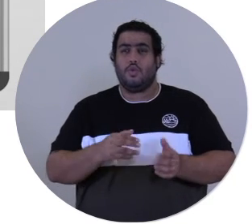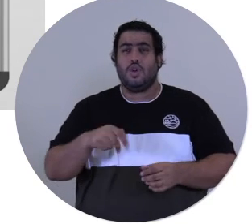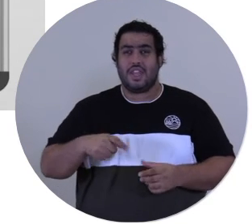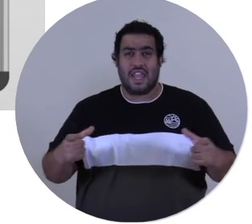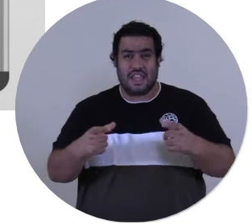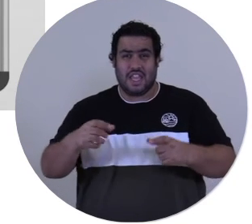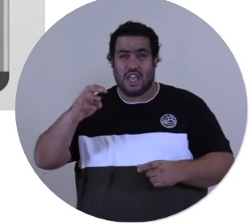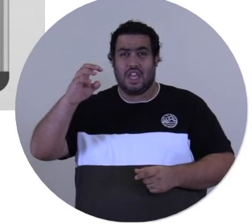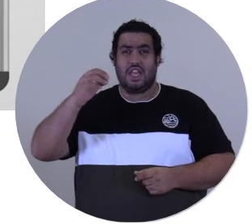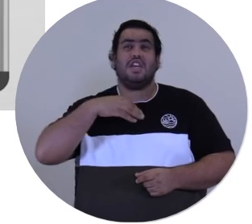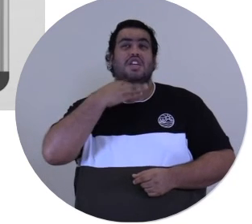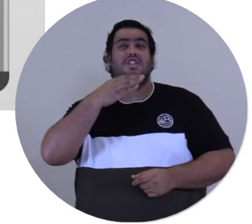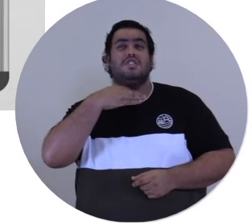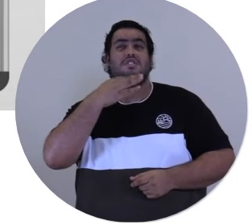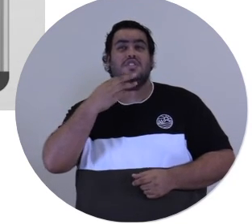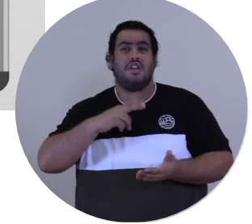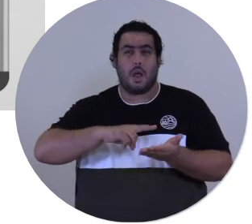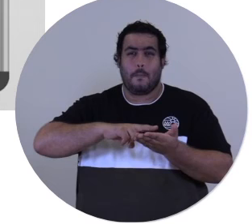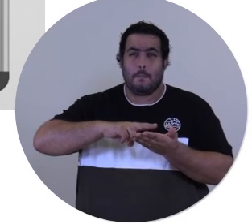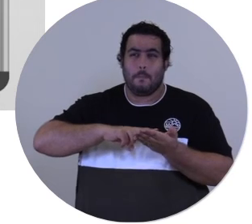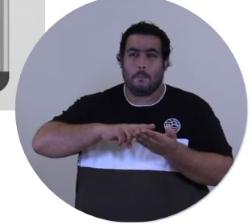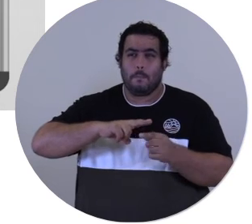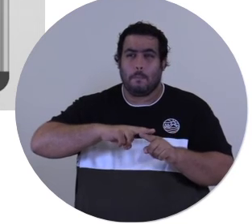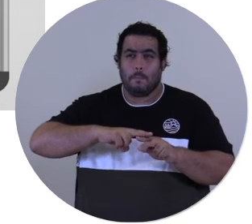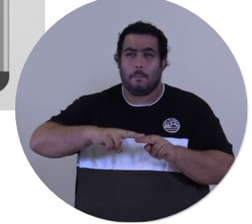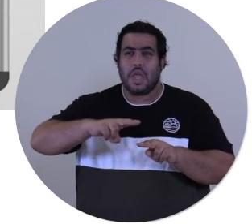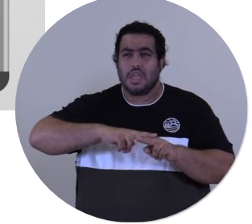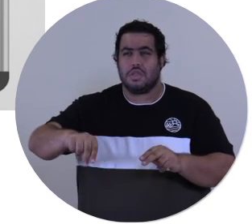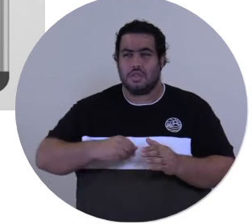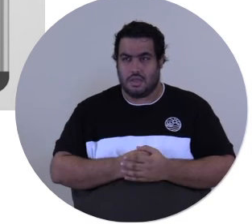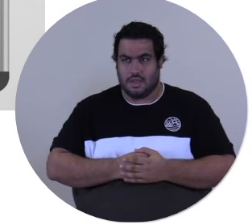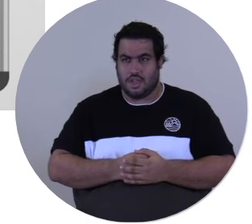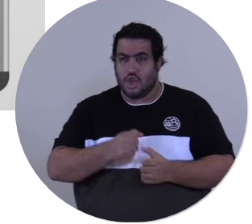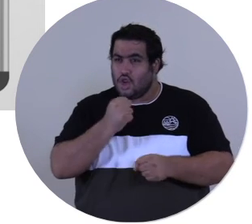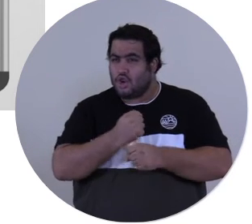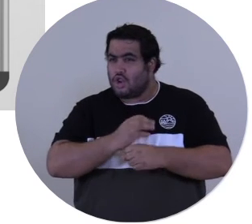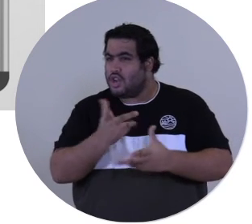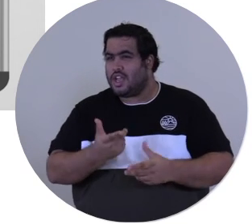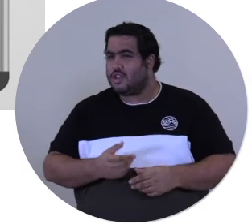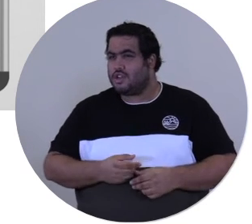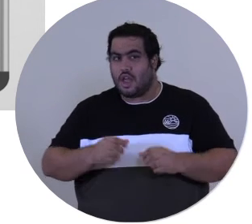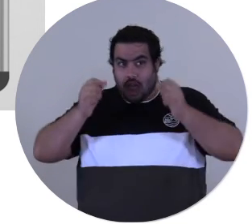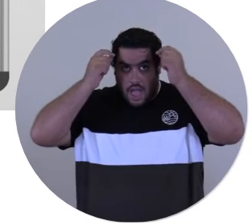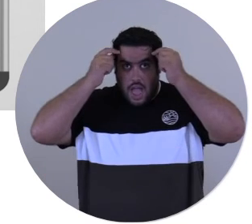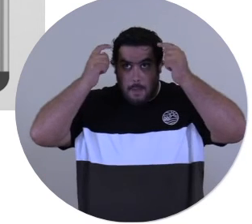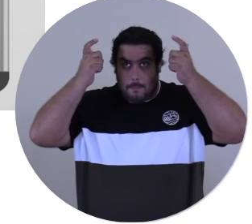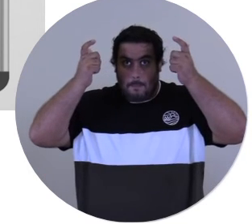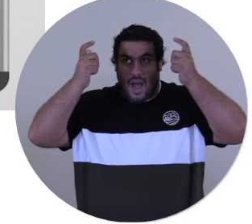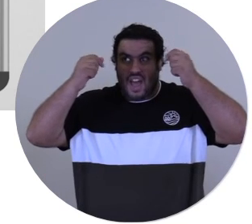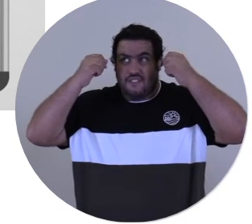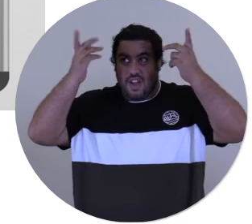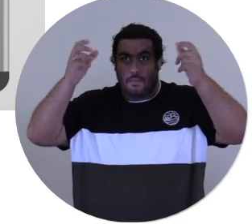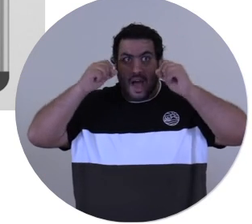Greenpeace works to awareness of the dangers that threaten our planet. What